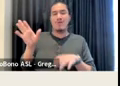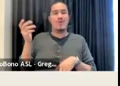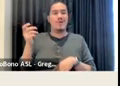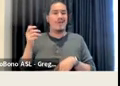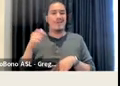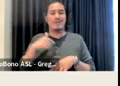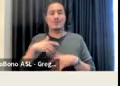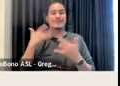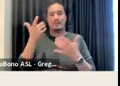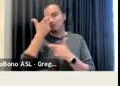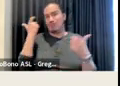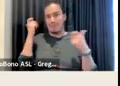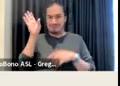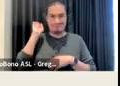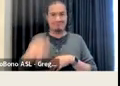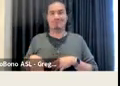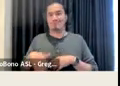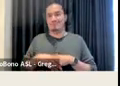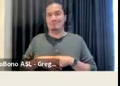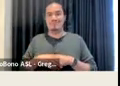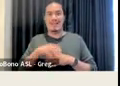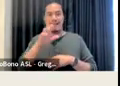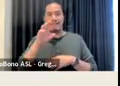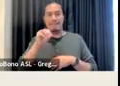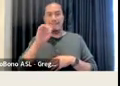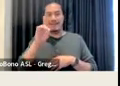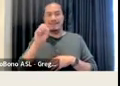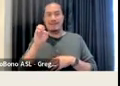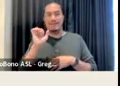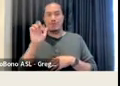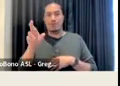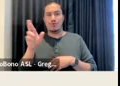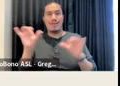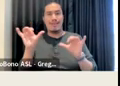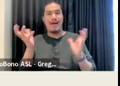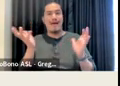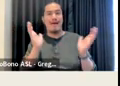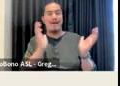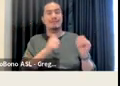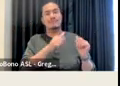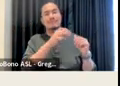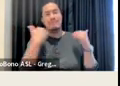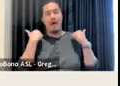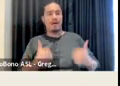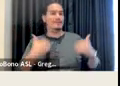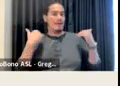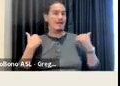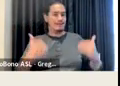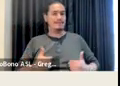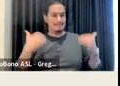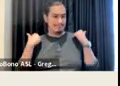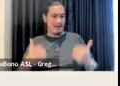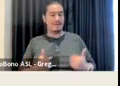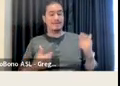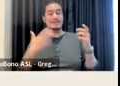you're just traumatized the entire time, right? Like Midsommar, versus like something like Bodies, Bodies, Bodies, which, like, traumatic things happen in